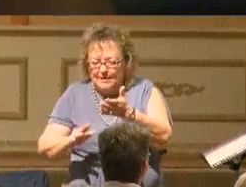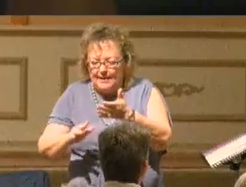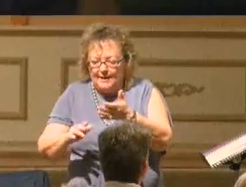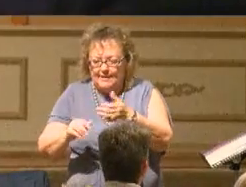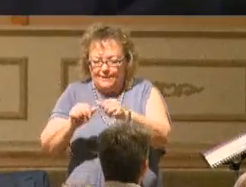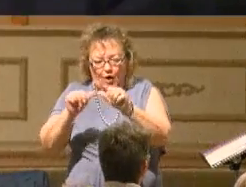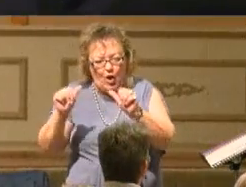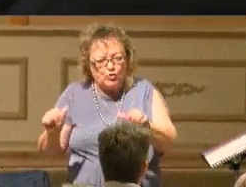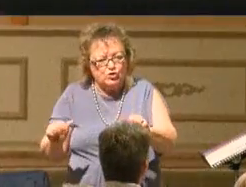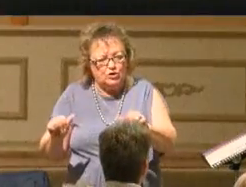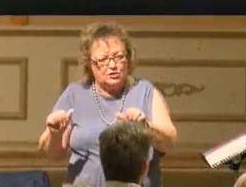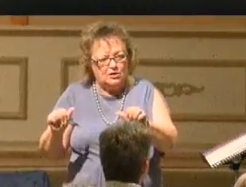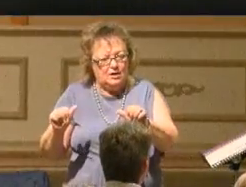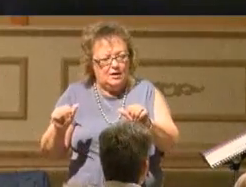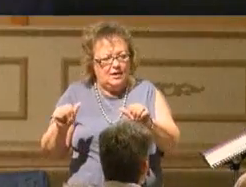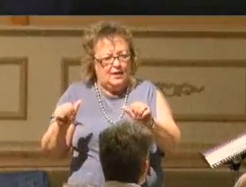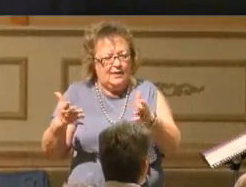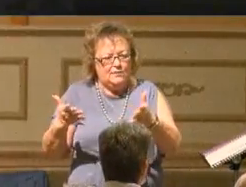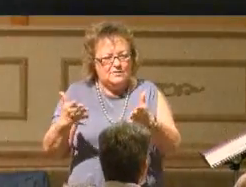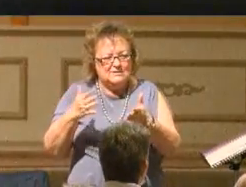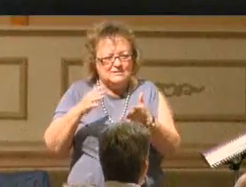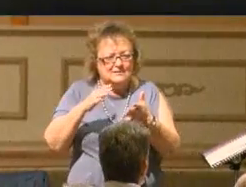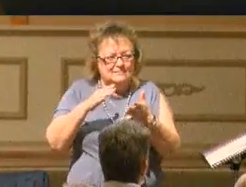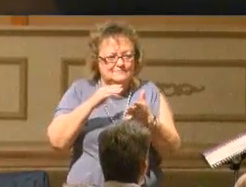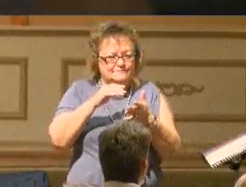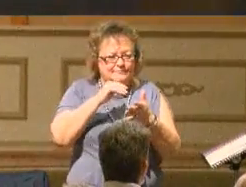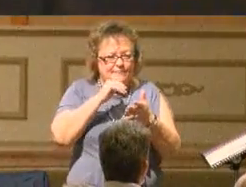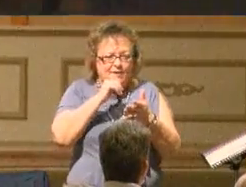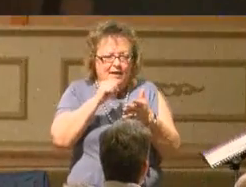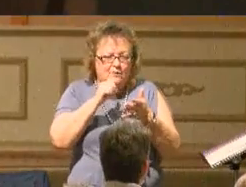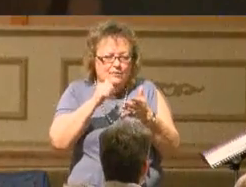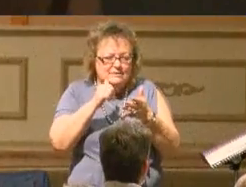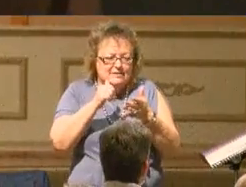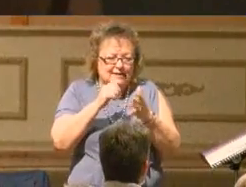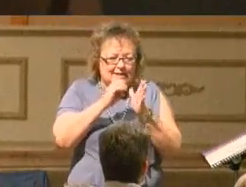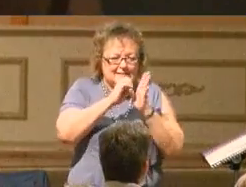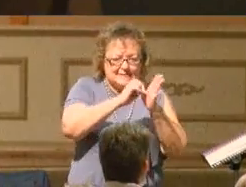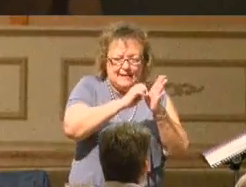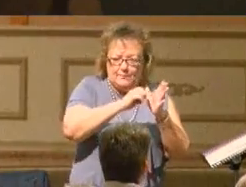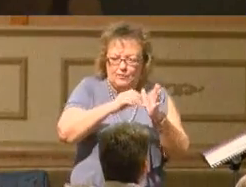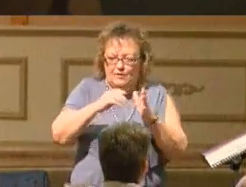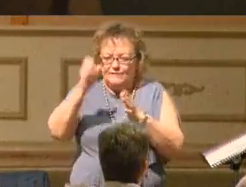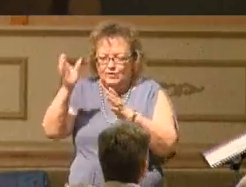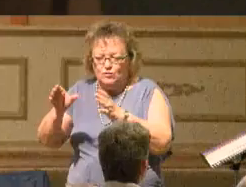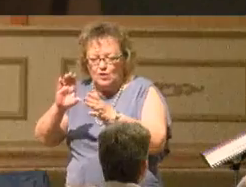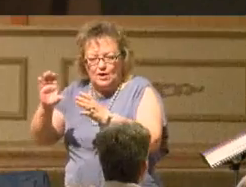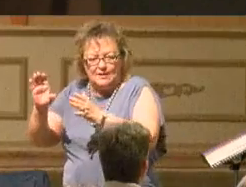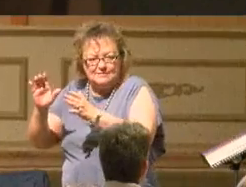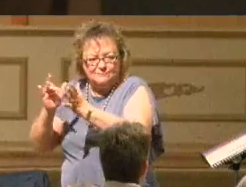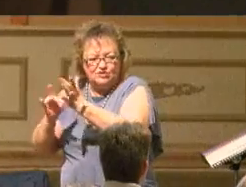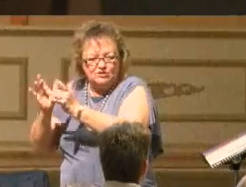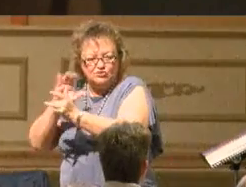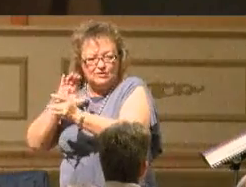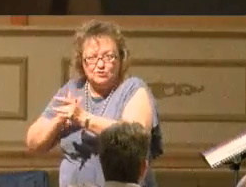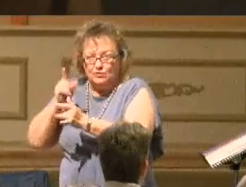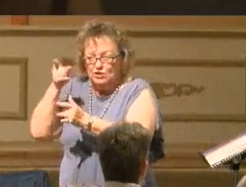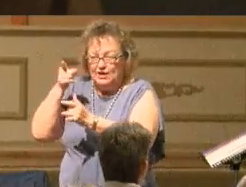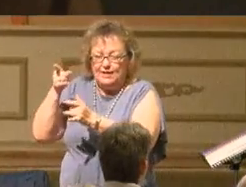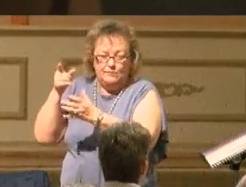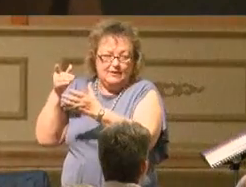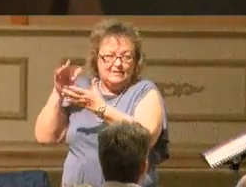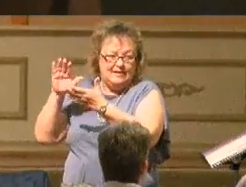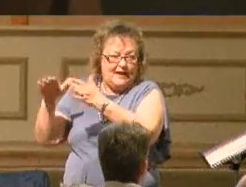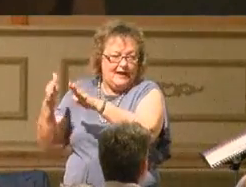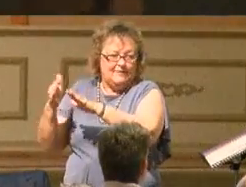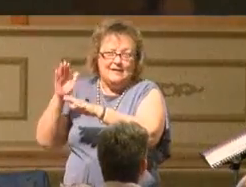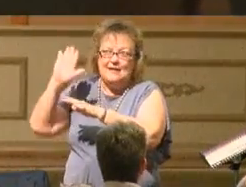altar, it was a shadow of the cross of Jesus Christ. When he would die, when he would shed his precious blood,